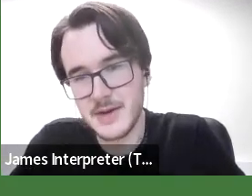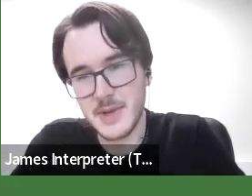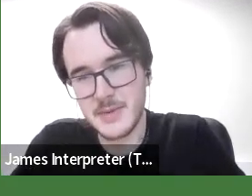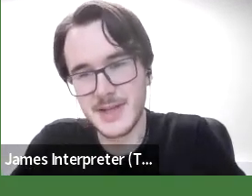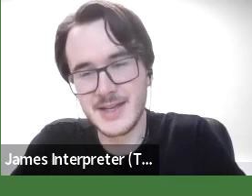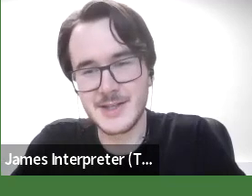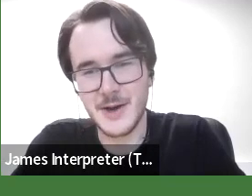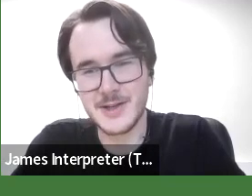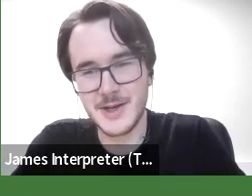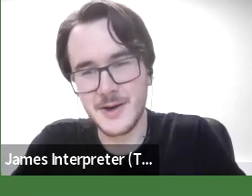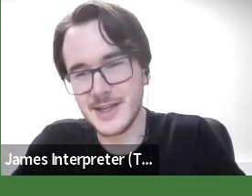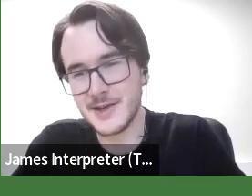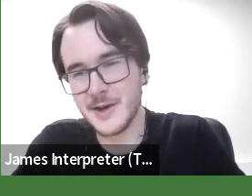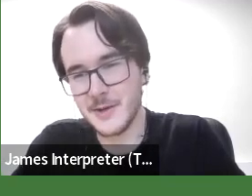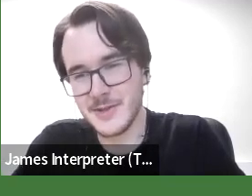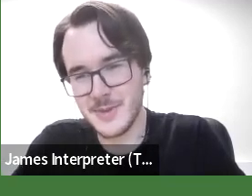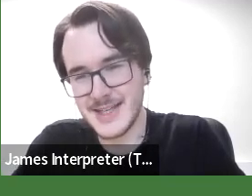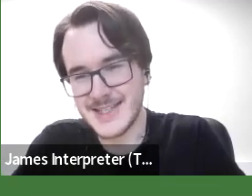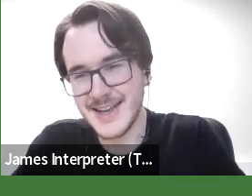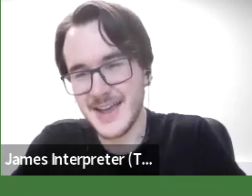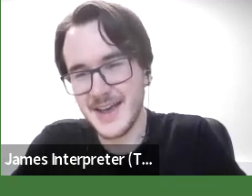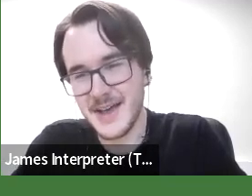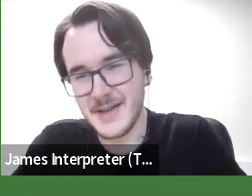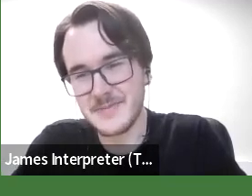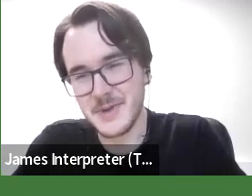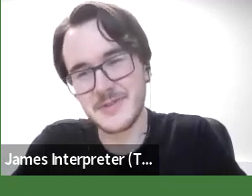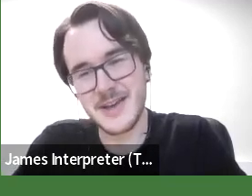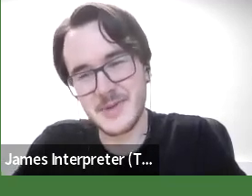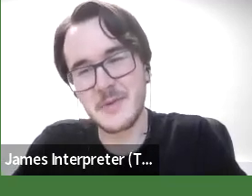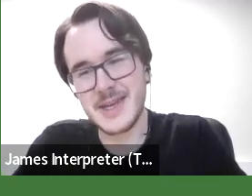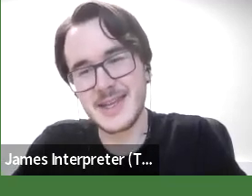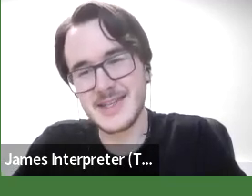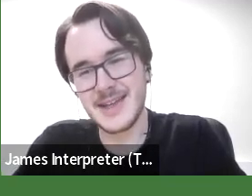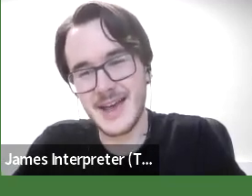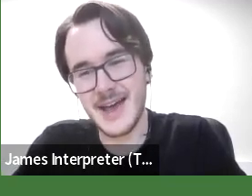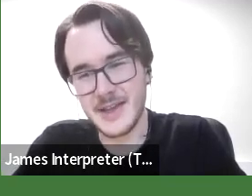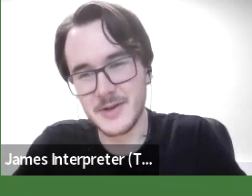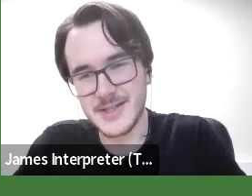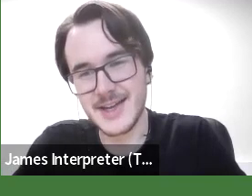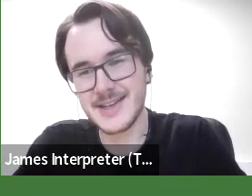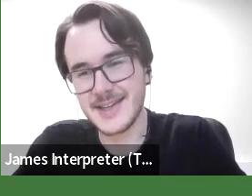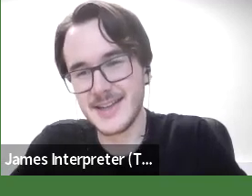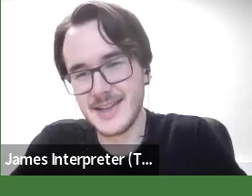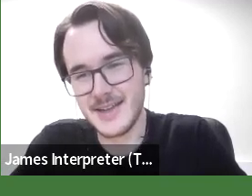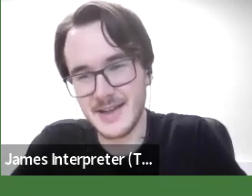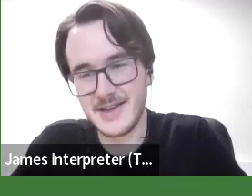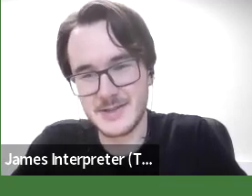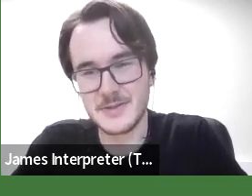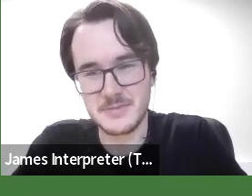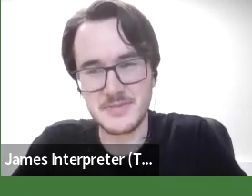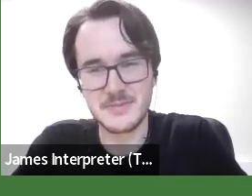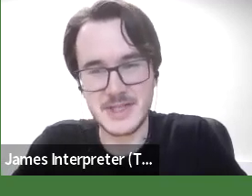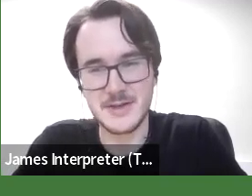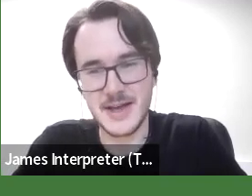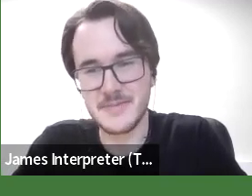Some hearing people, they talk and talk and they look all over the place. But for deaf people, we need eye contact.